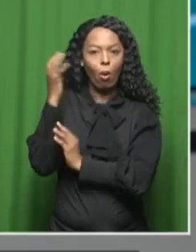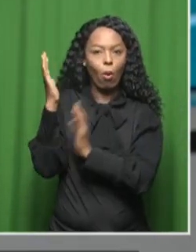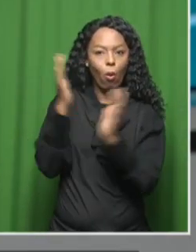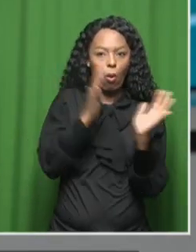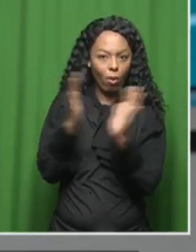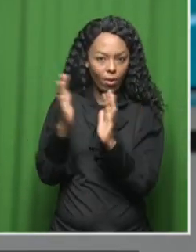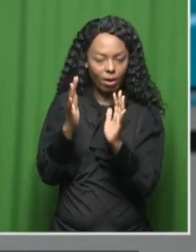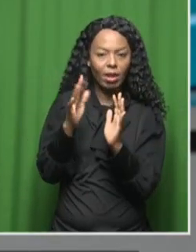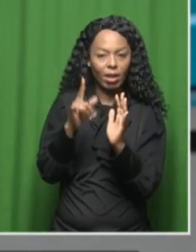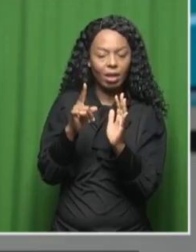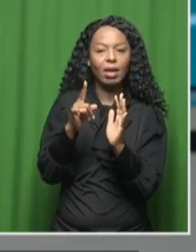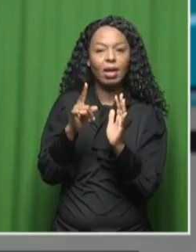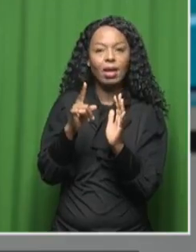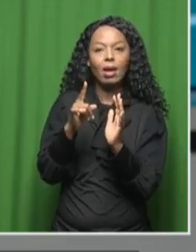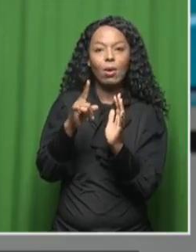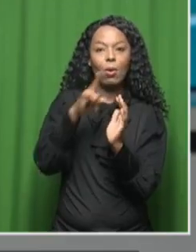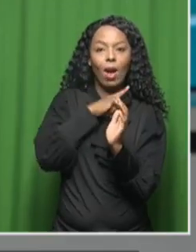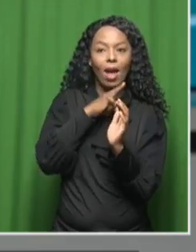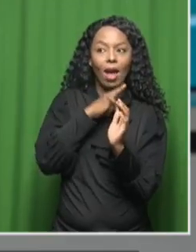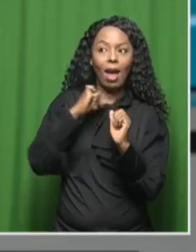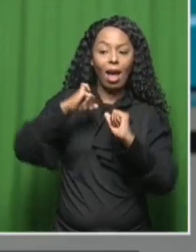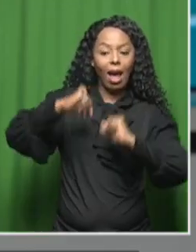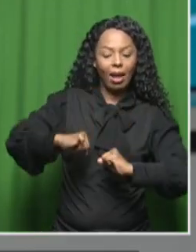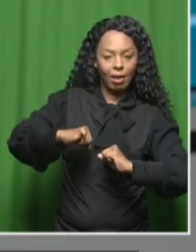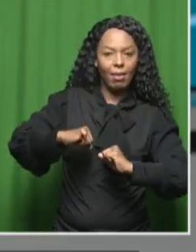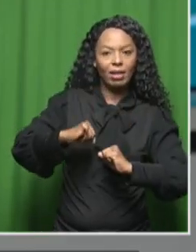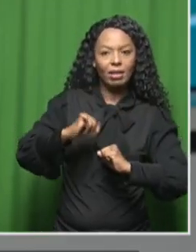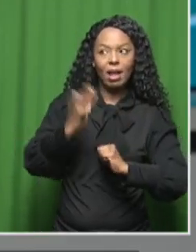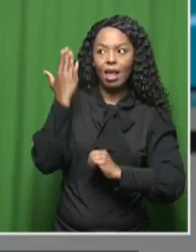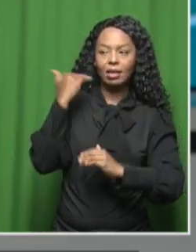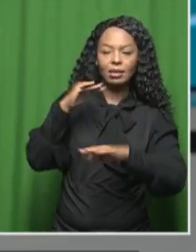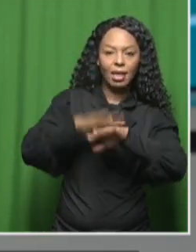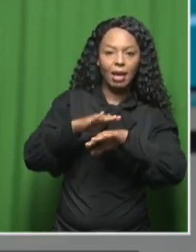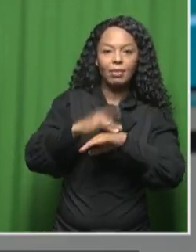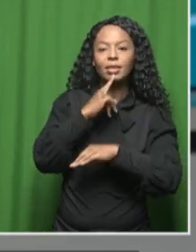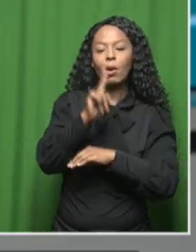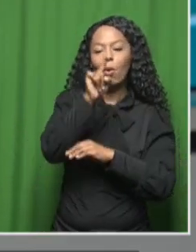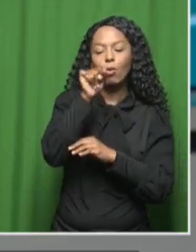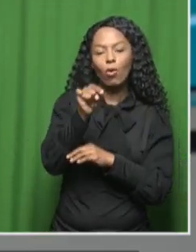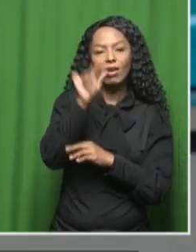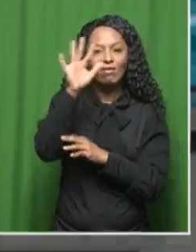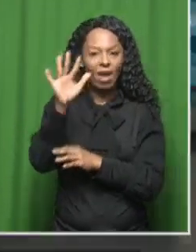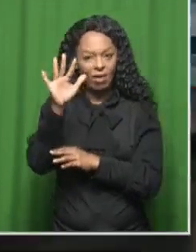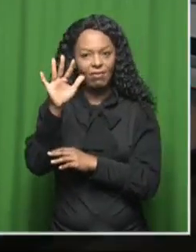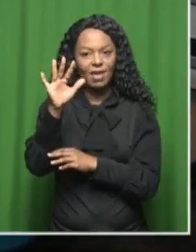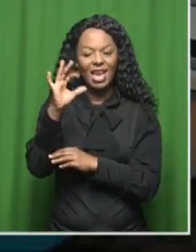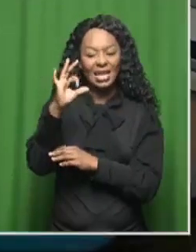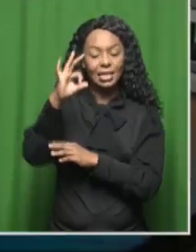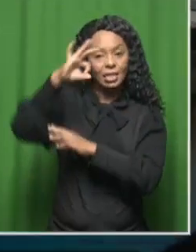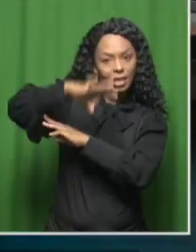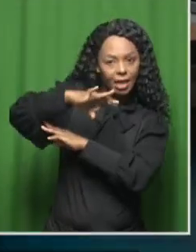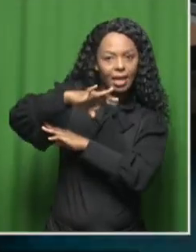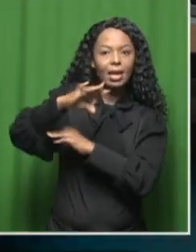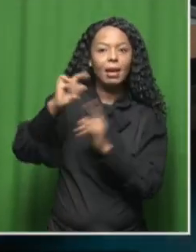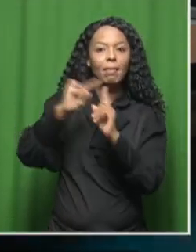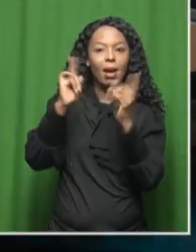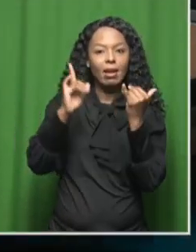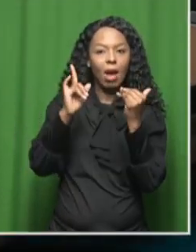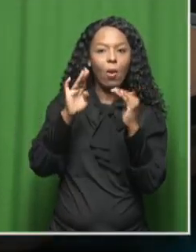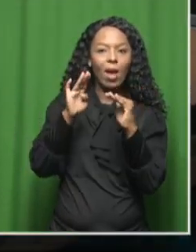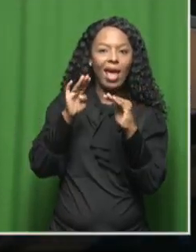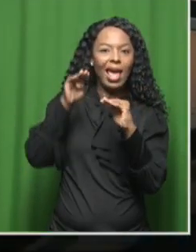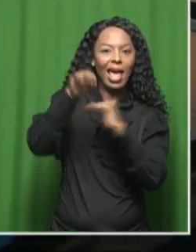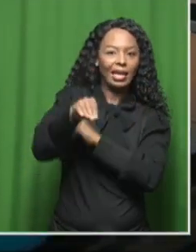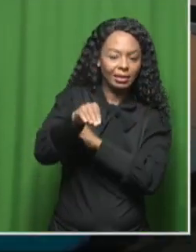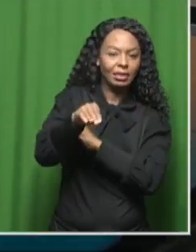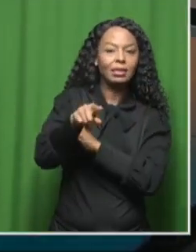was still being made by in terms of the 1.5 degrees Celsius level of global warming, which is now being exceeded.